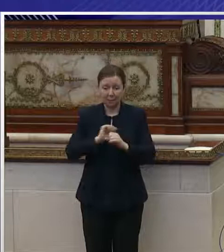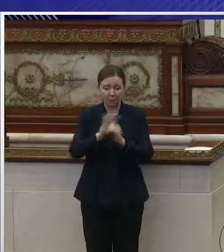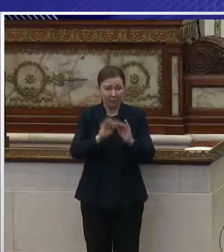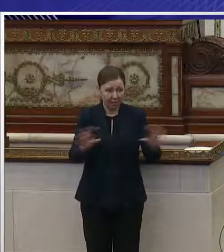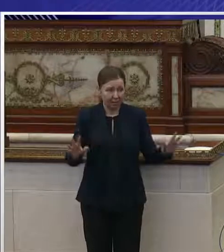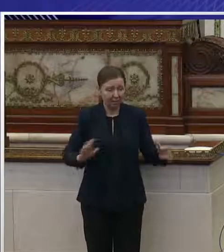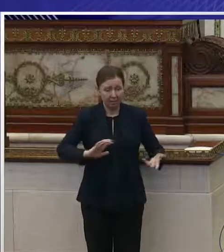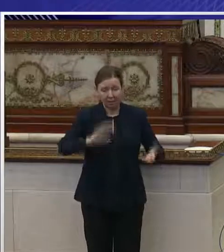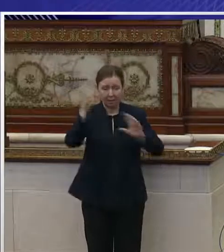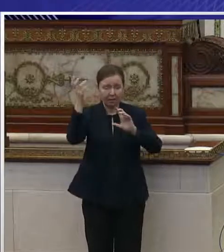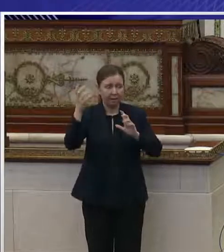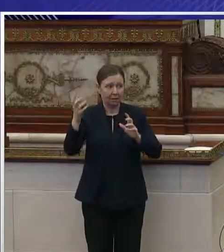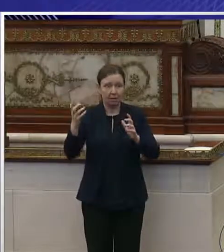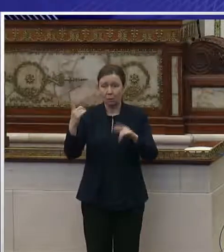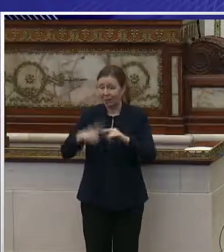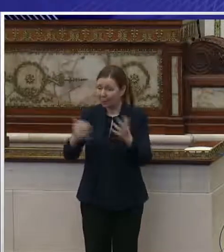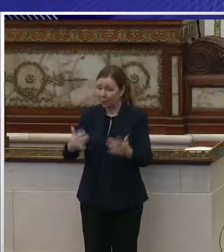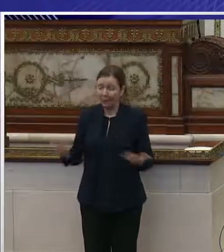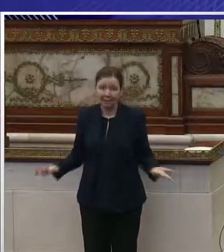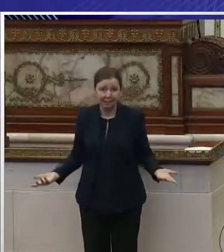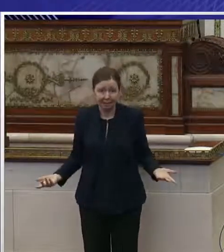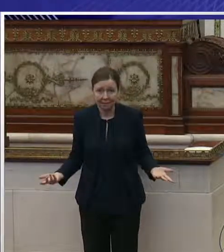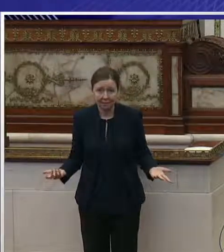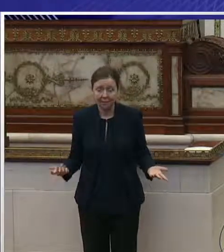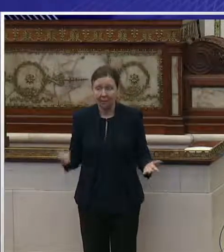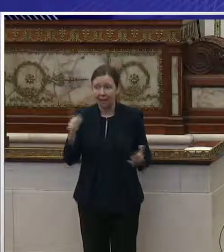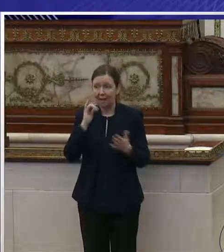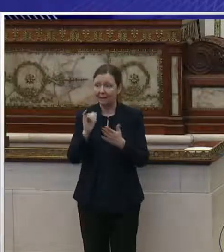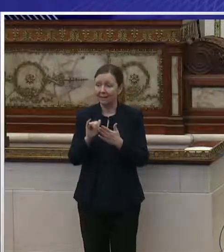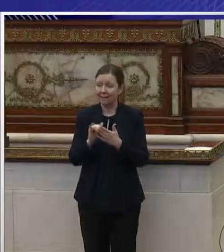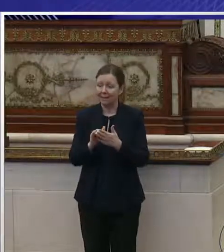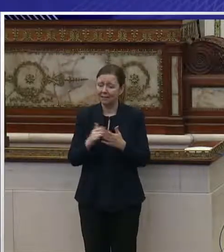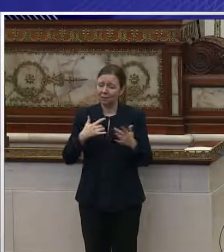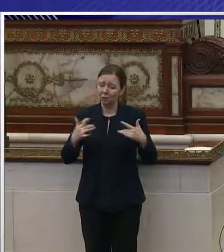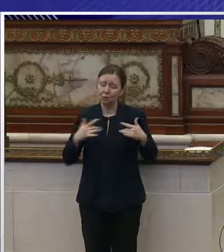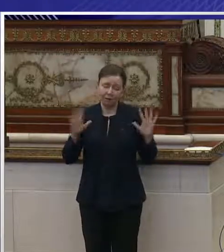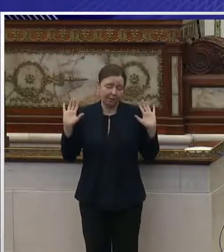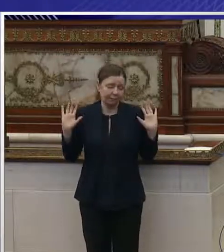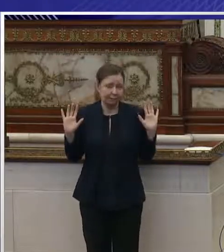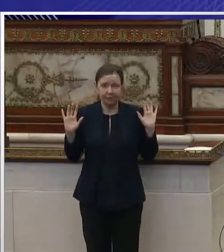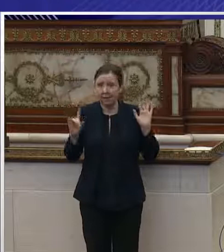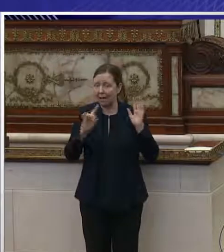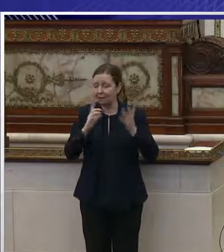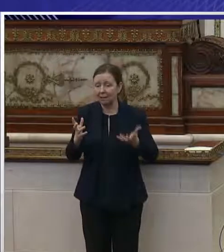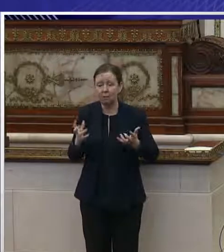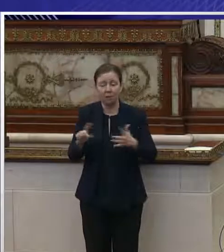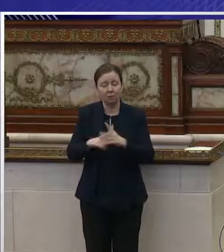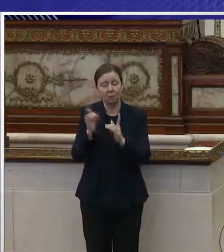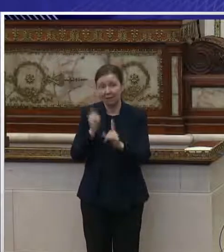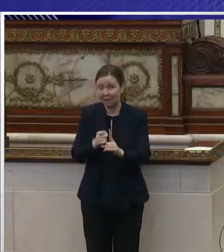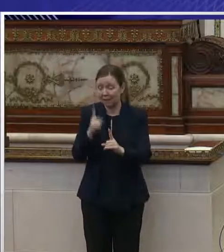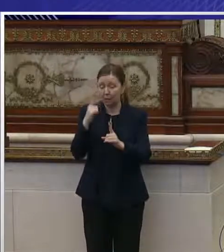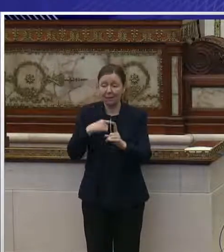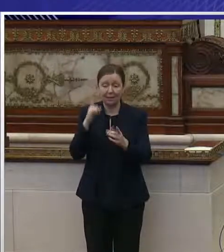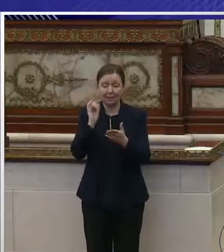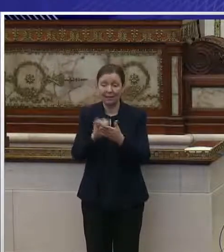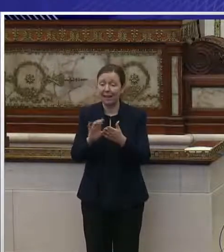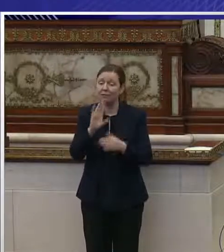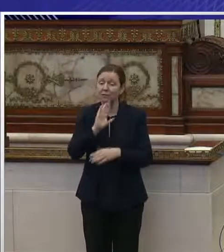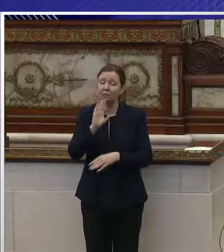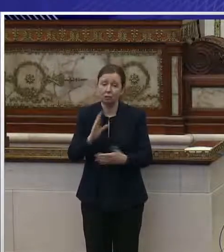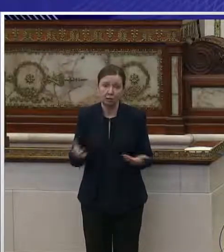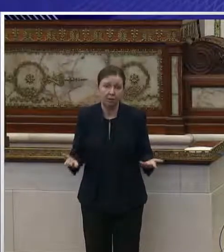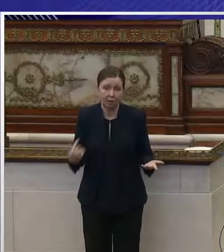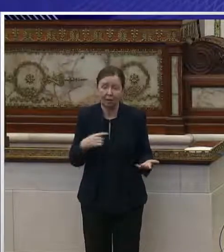war to wait for that. And I think that that's very troubling. So I really wanted to start right there because I think that's the